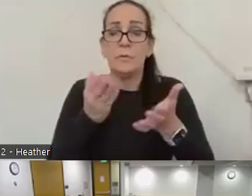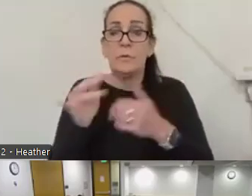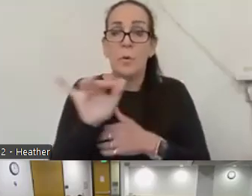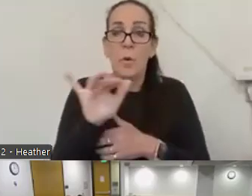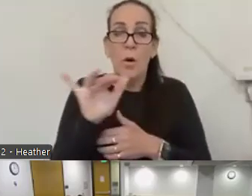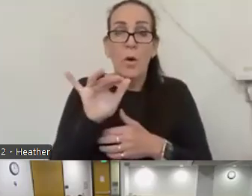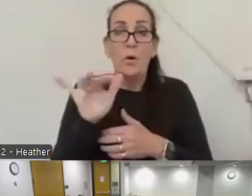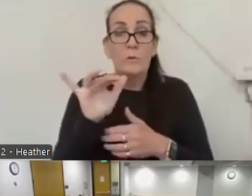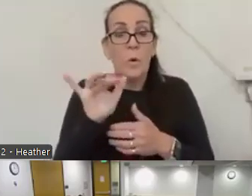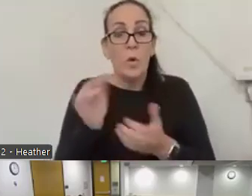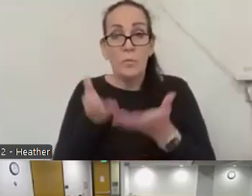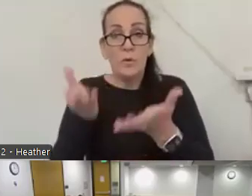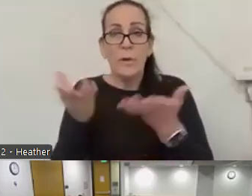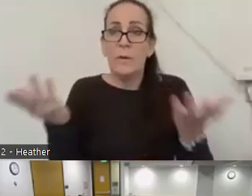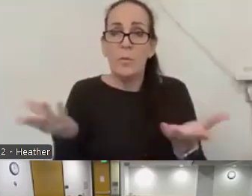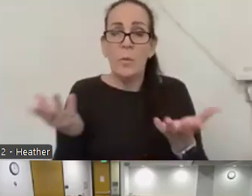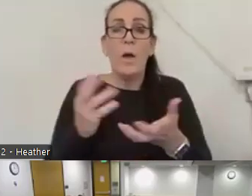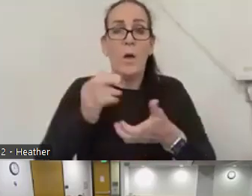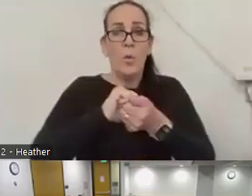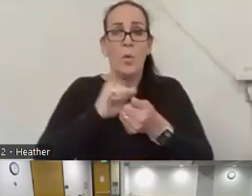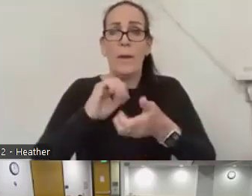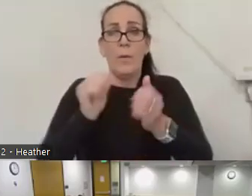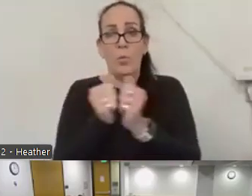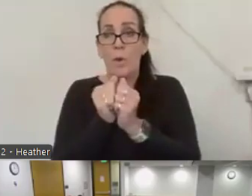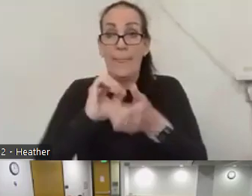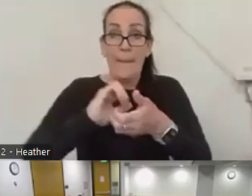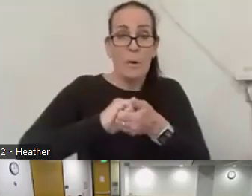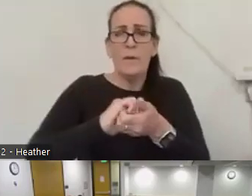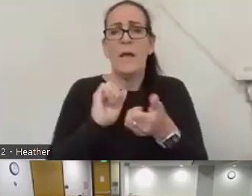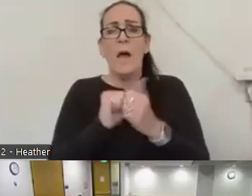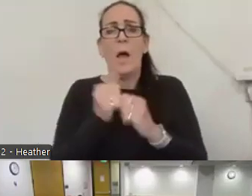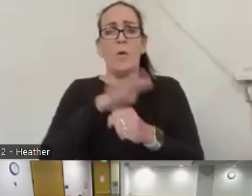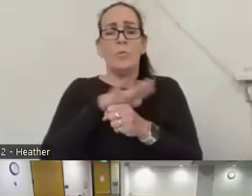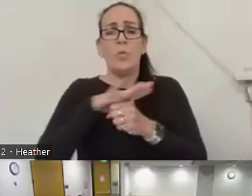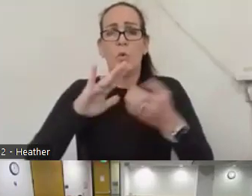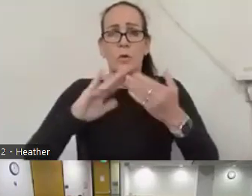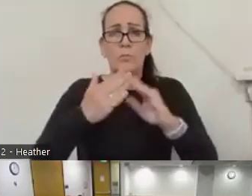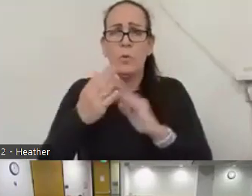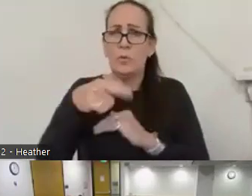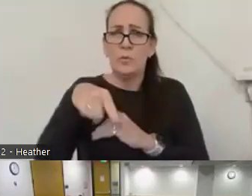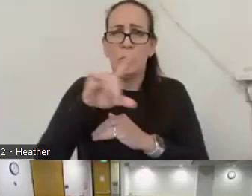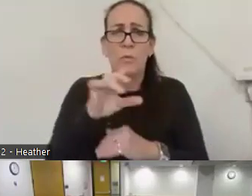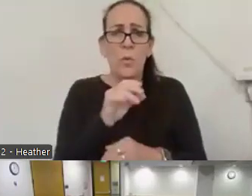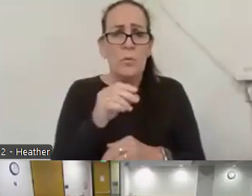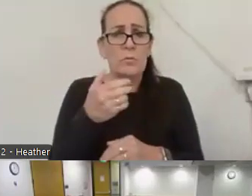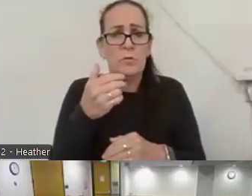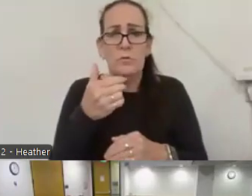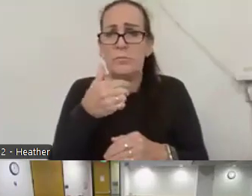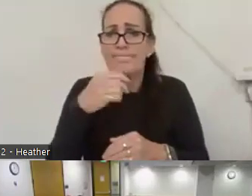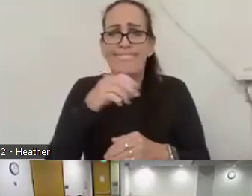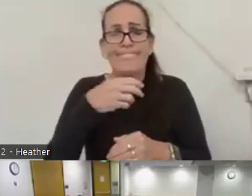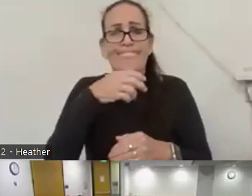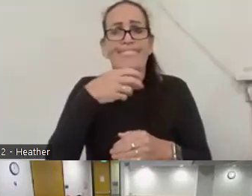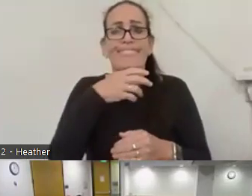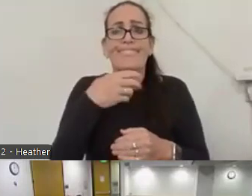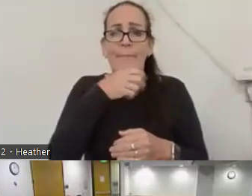community partners. How does a local community, aging services organization become partners with a given